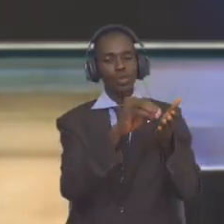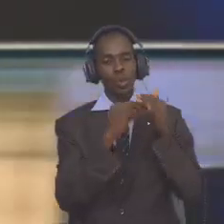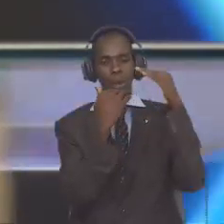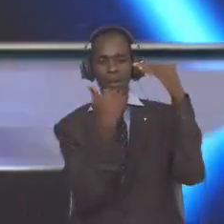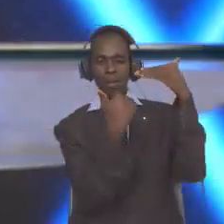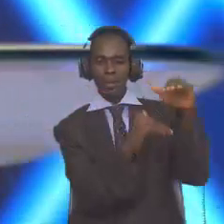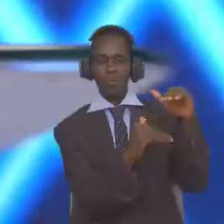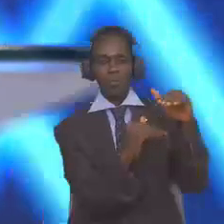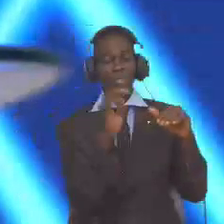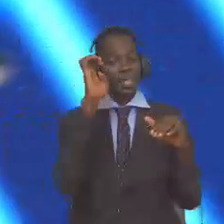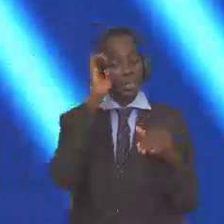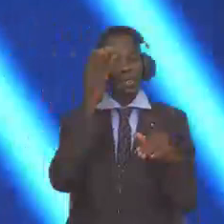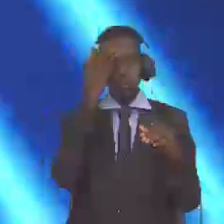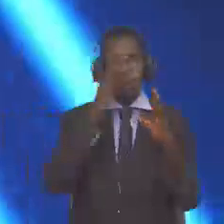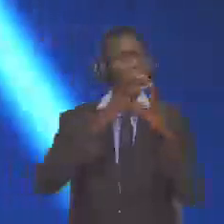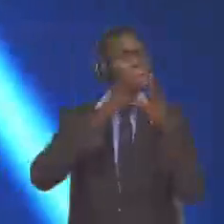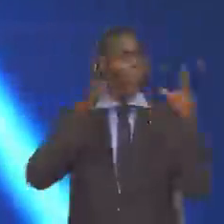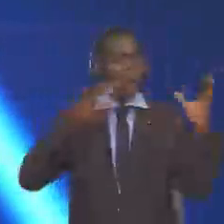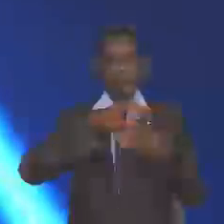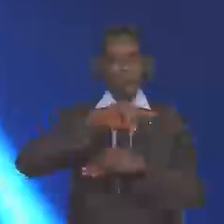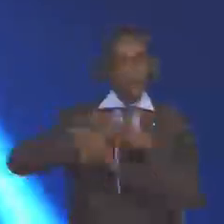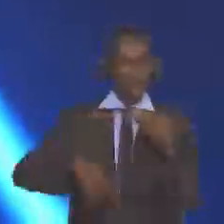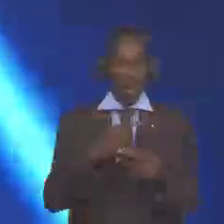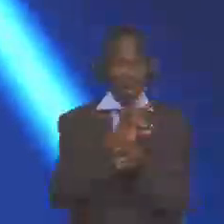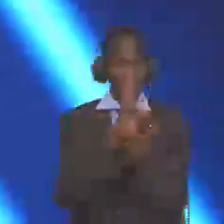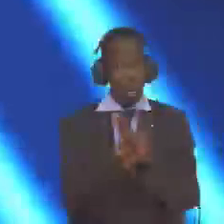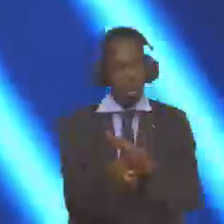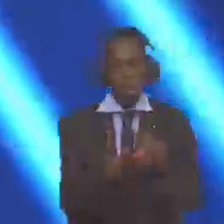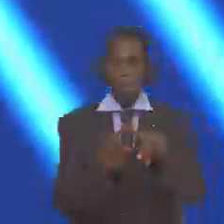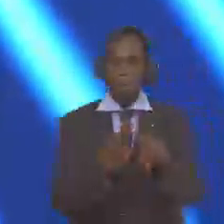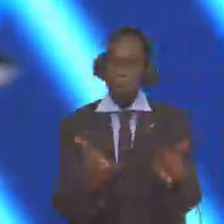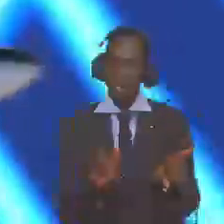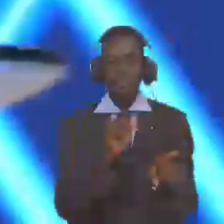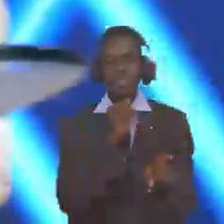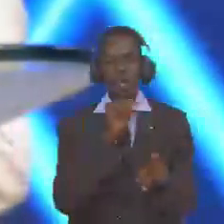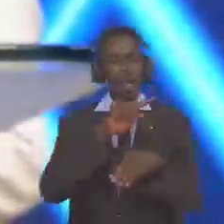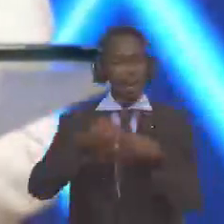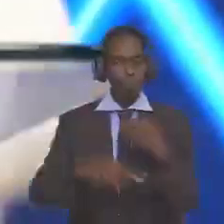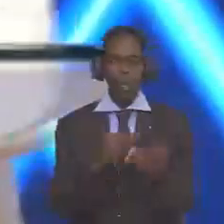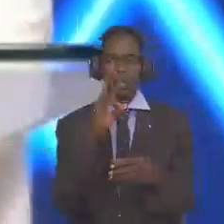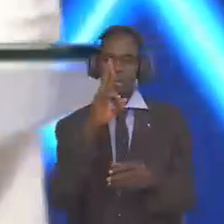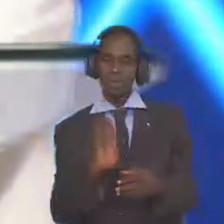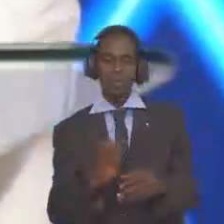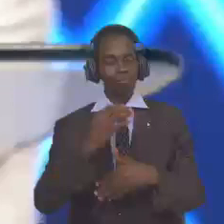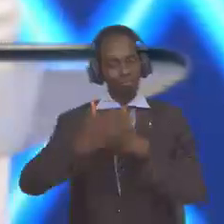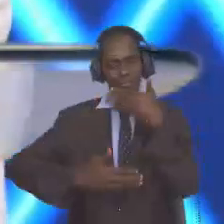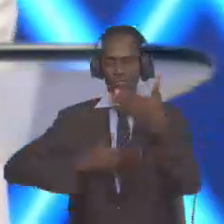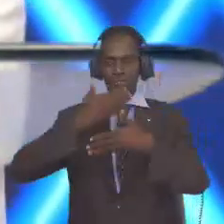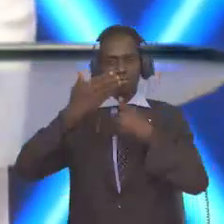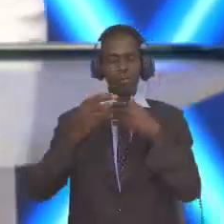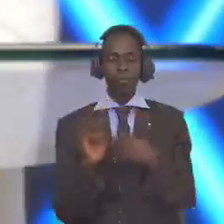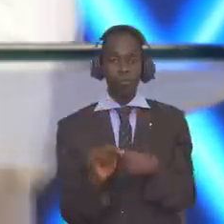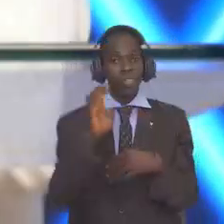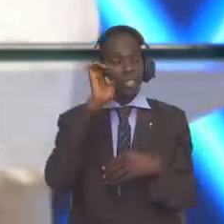knew much about repentance, but not much about regeneration. He knew much